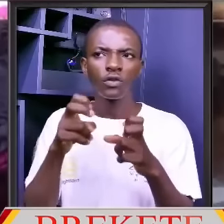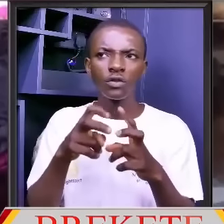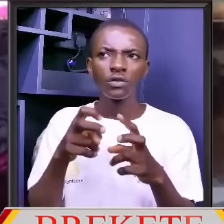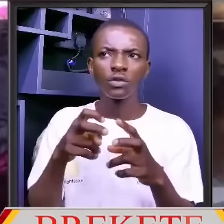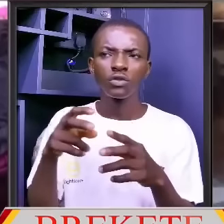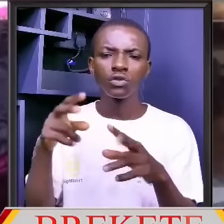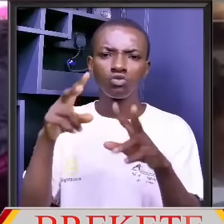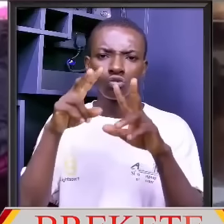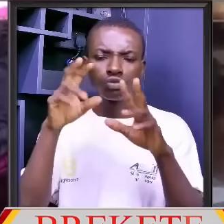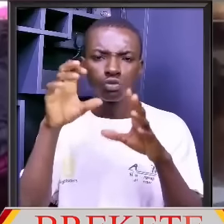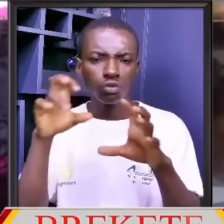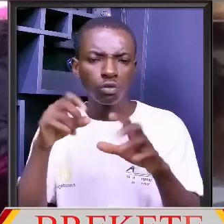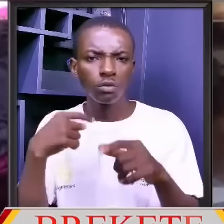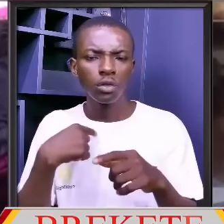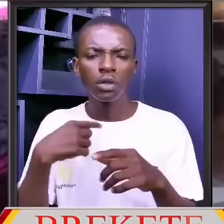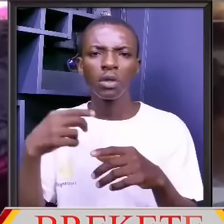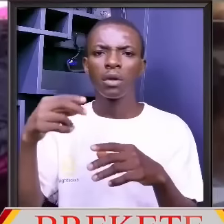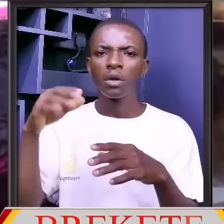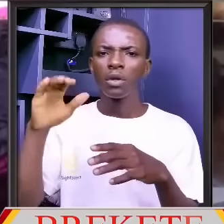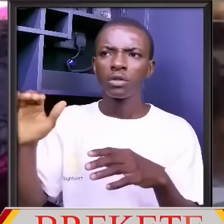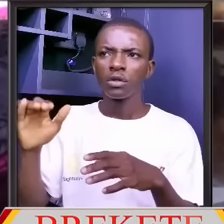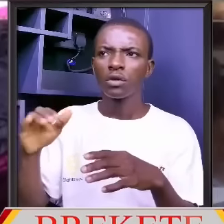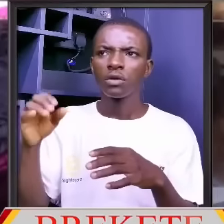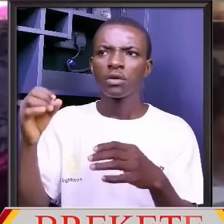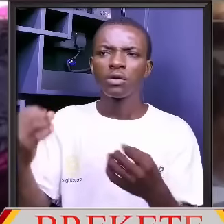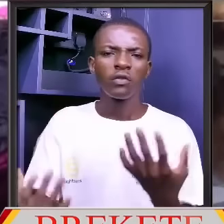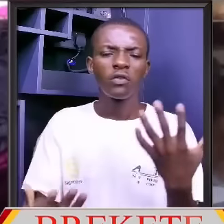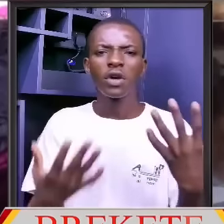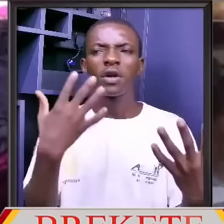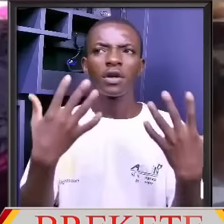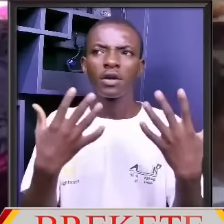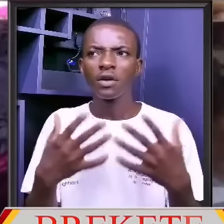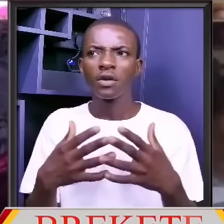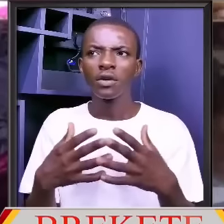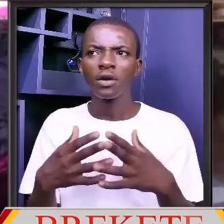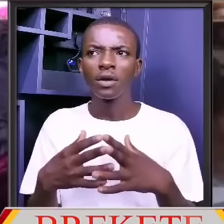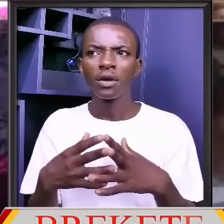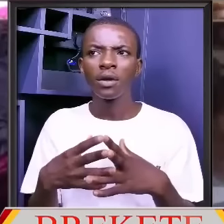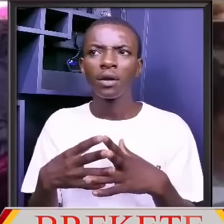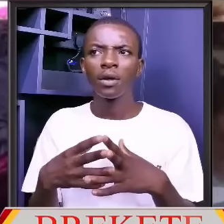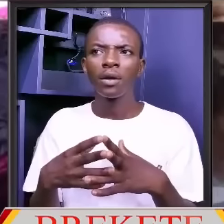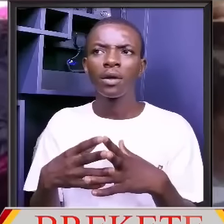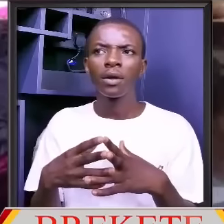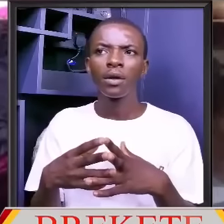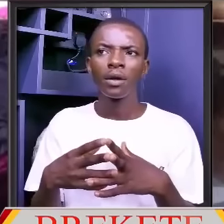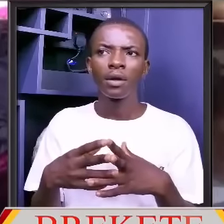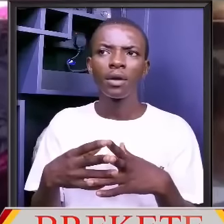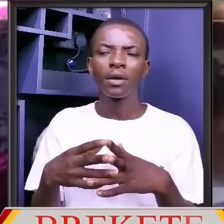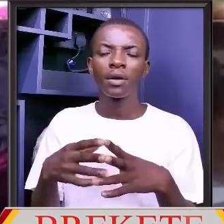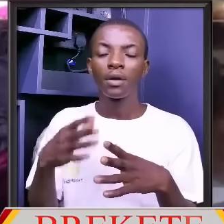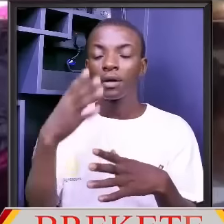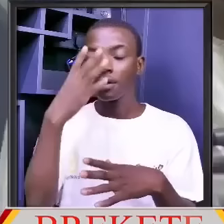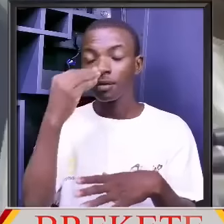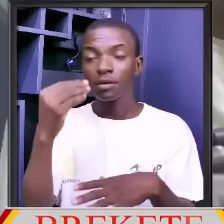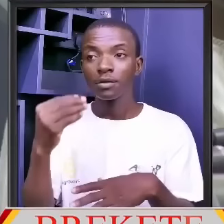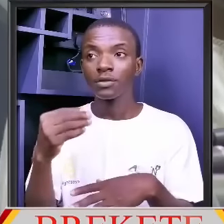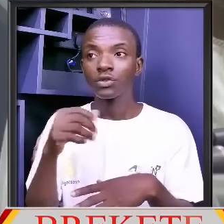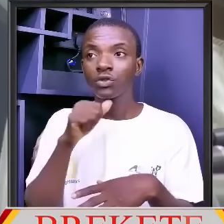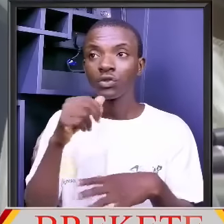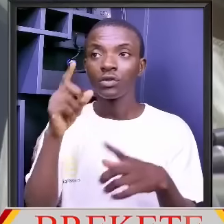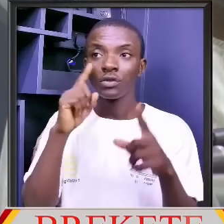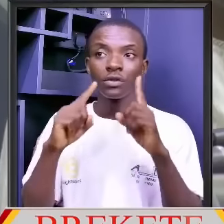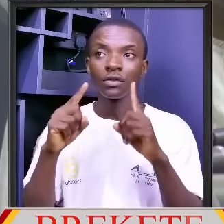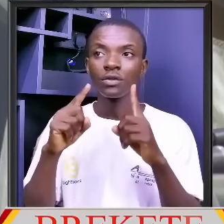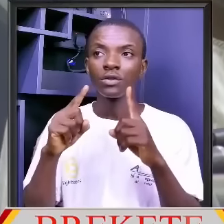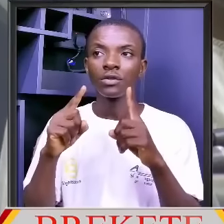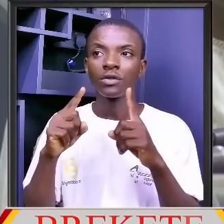send to monitor me, monitor my children. Fire they on top of you. Fire. They go they pray on top of you. I go lie down. I no go cry.